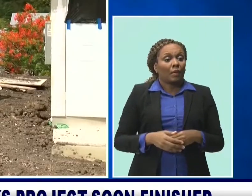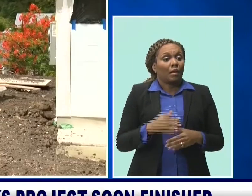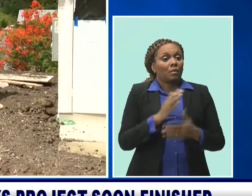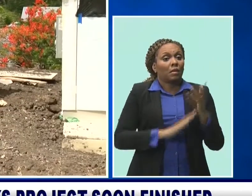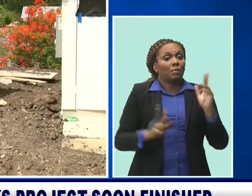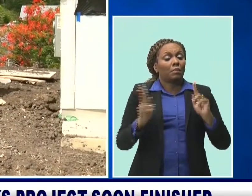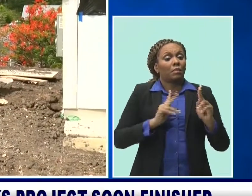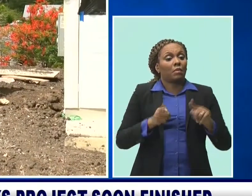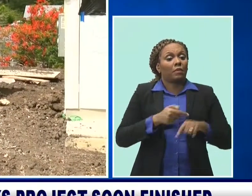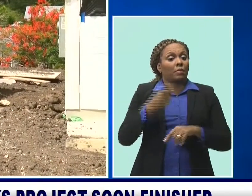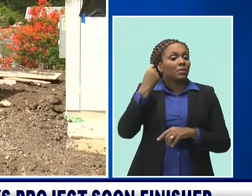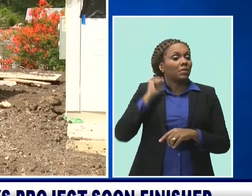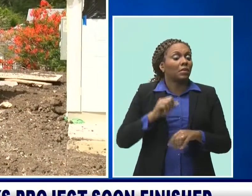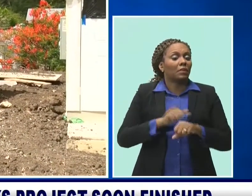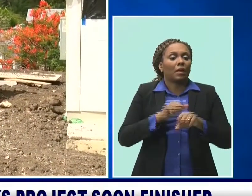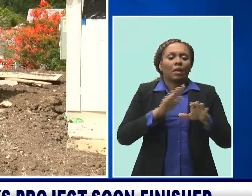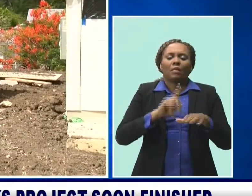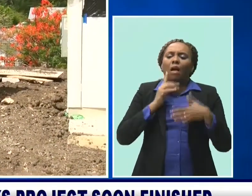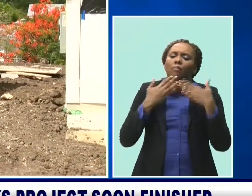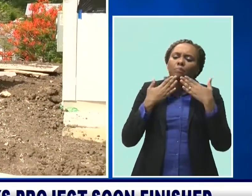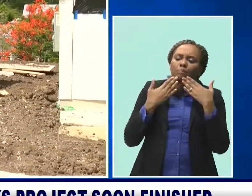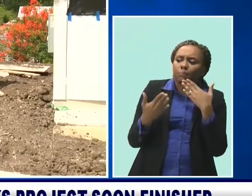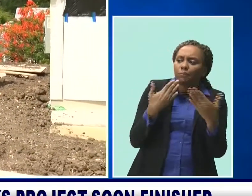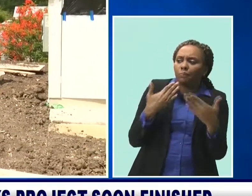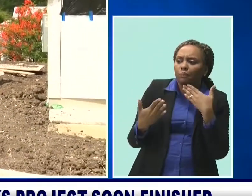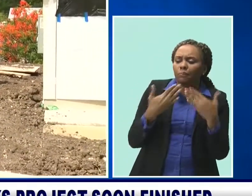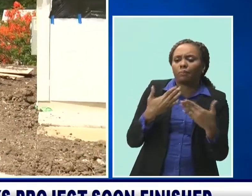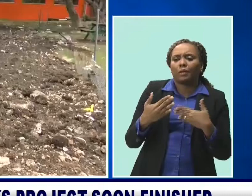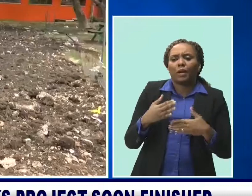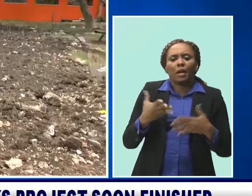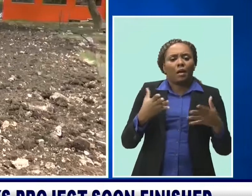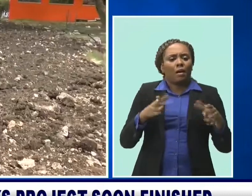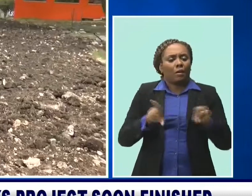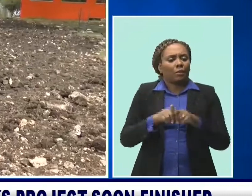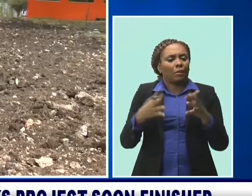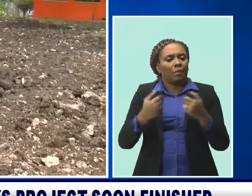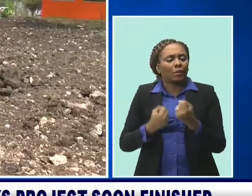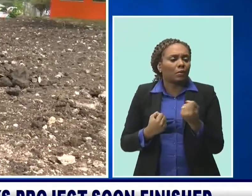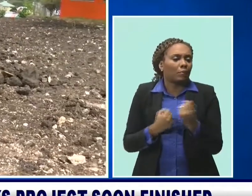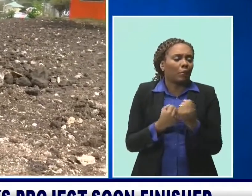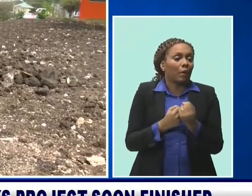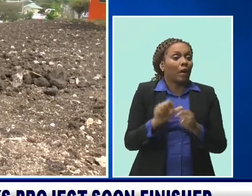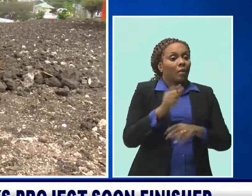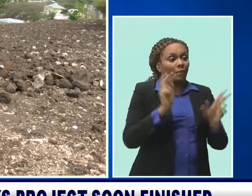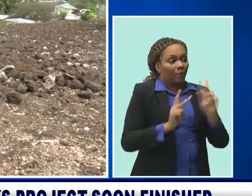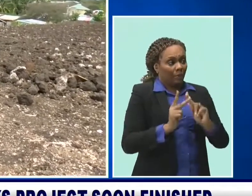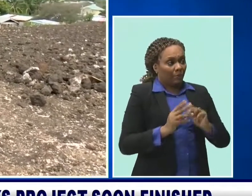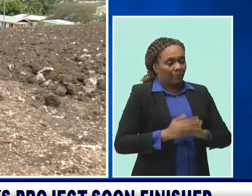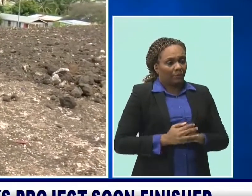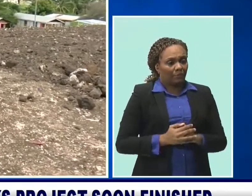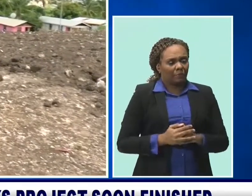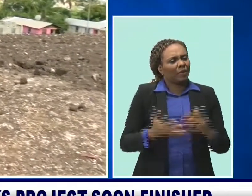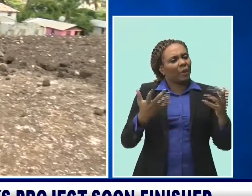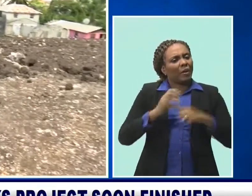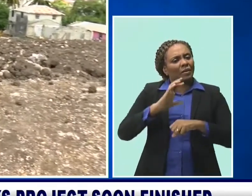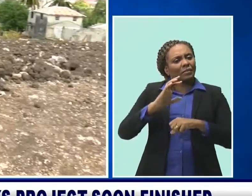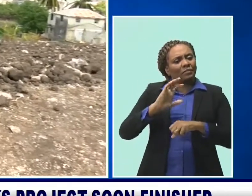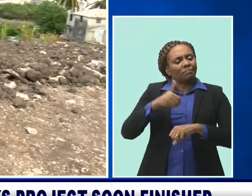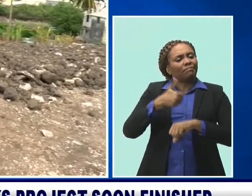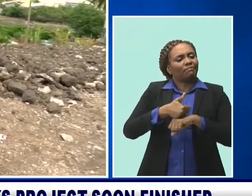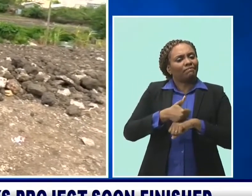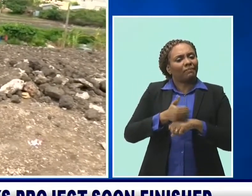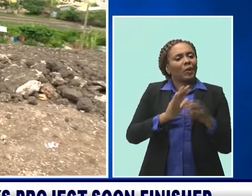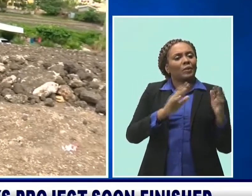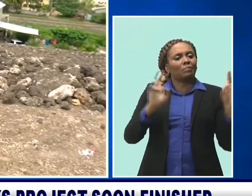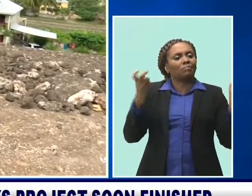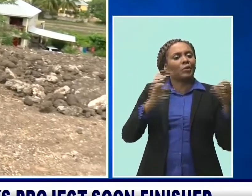gratitude for the opportunity and are already planning to give back. They want to establish a community garden where residents will have access